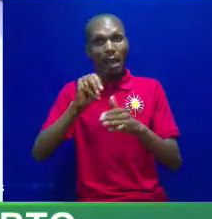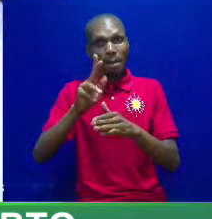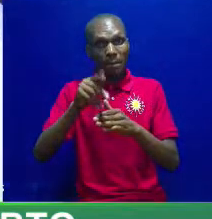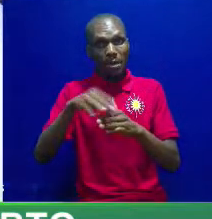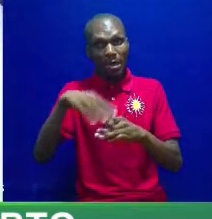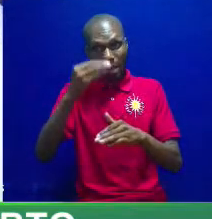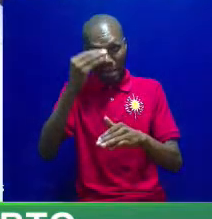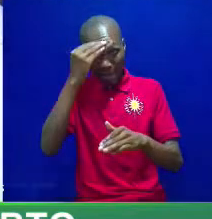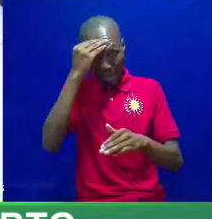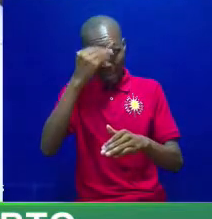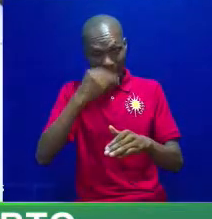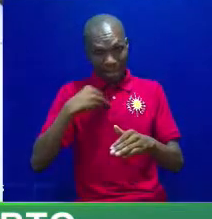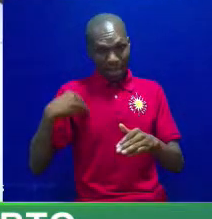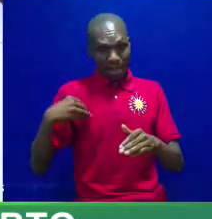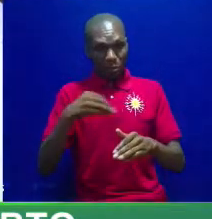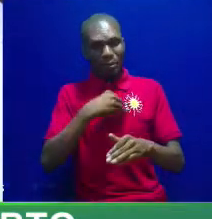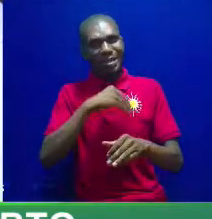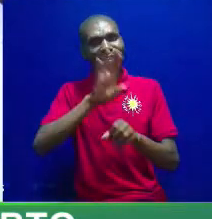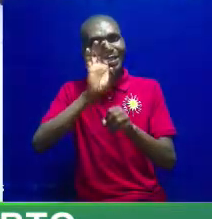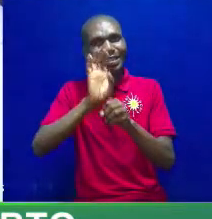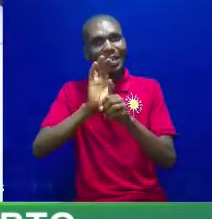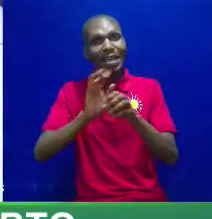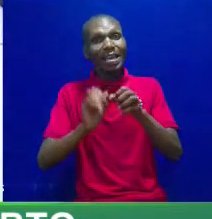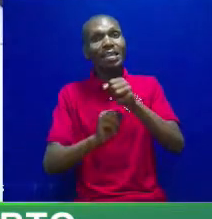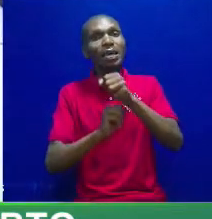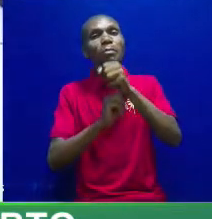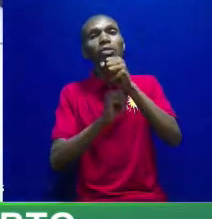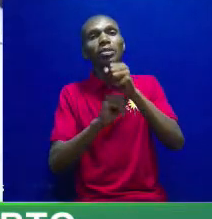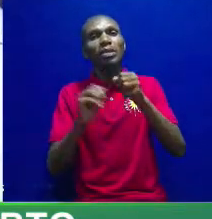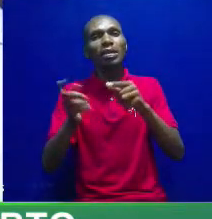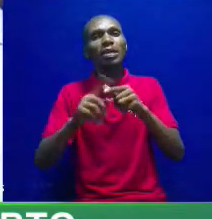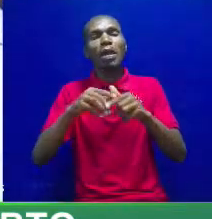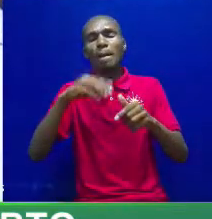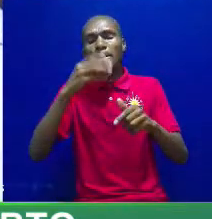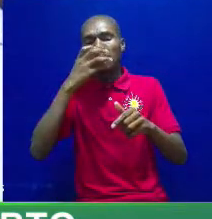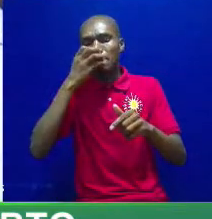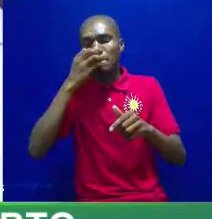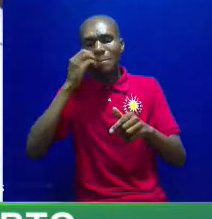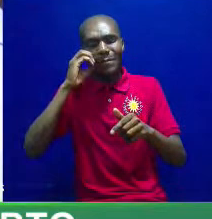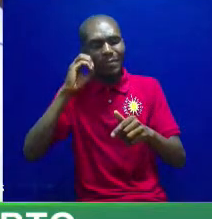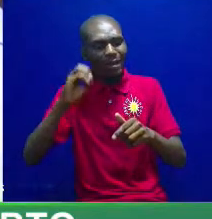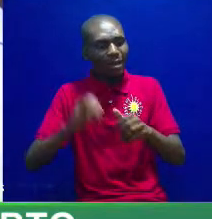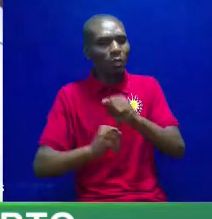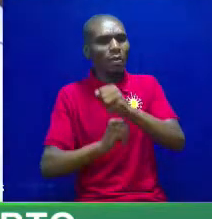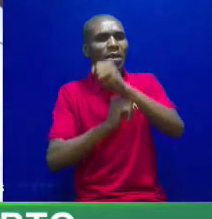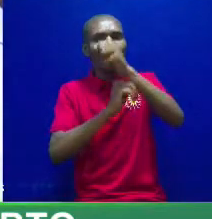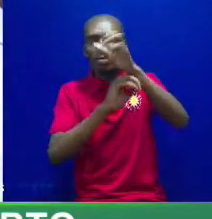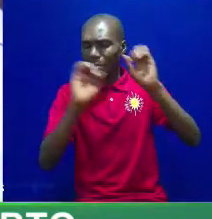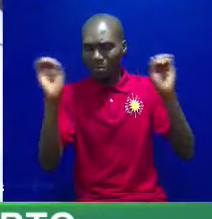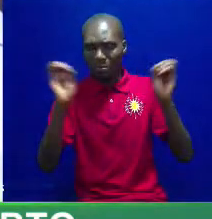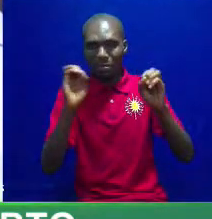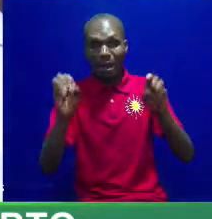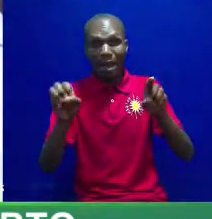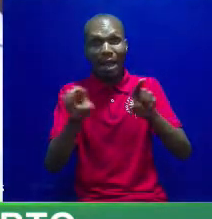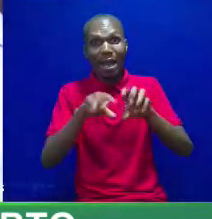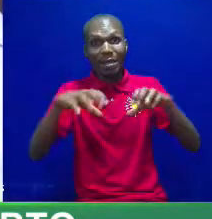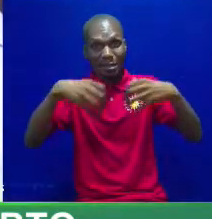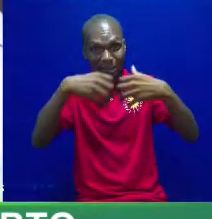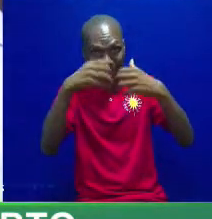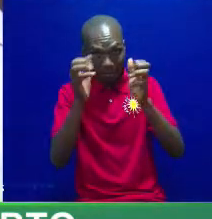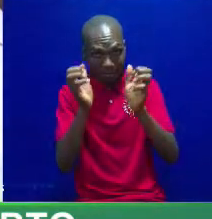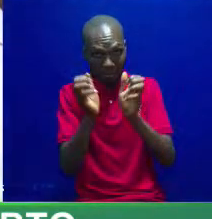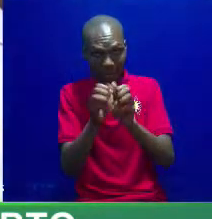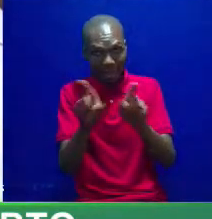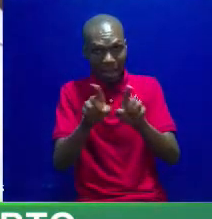catholic members of parliament support initiative we condemn it we don't support it at all as a group as individuals